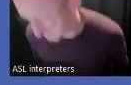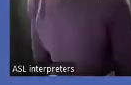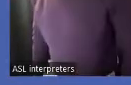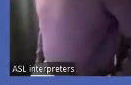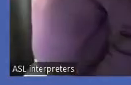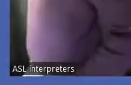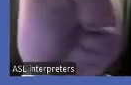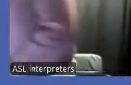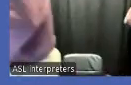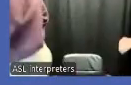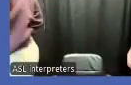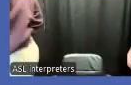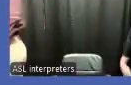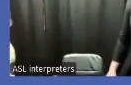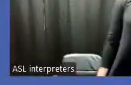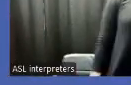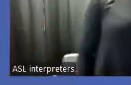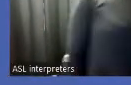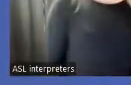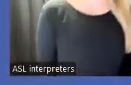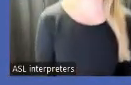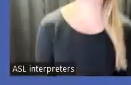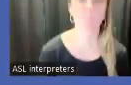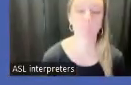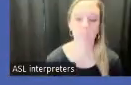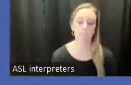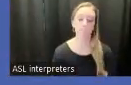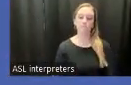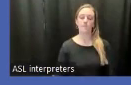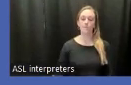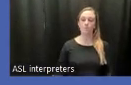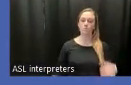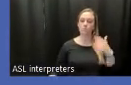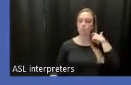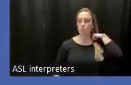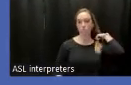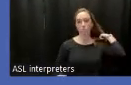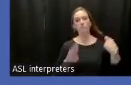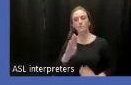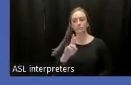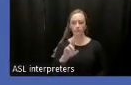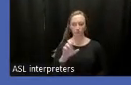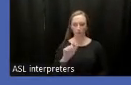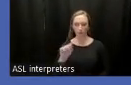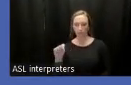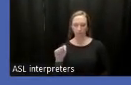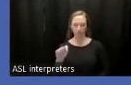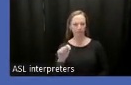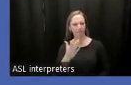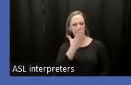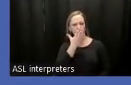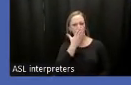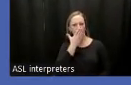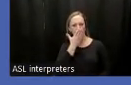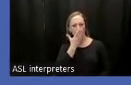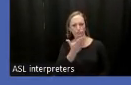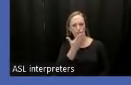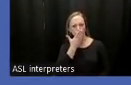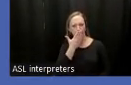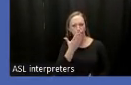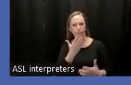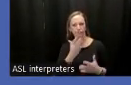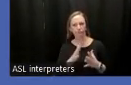their own institutions and how to describe it. Great. Thanks very much, Lou, for all that information. That's really